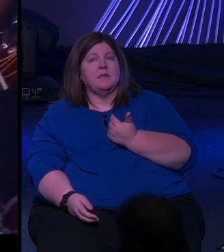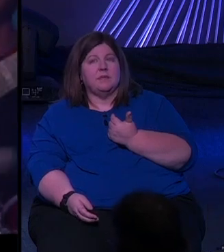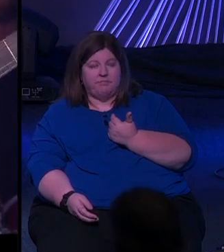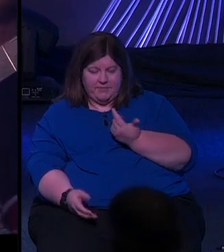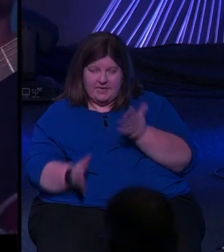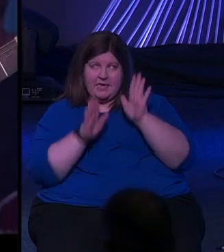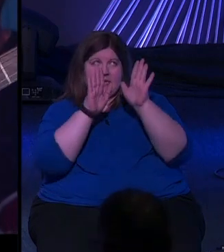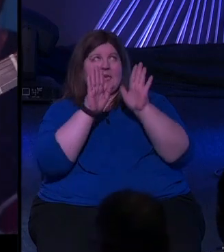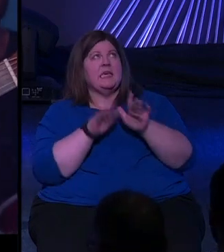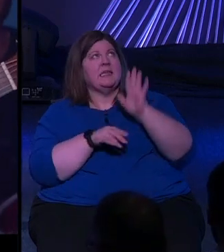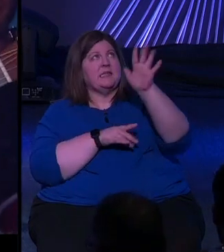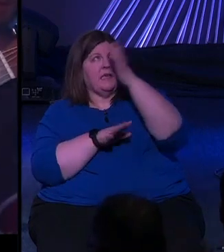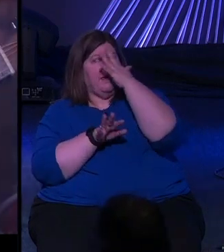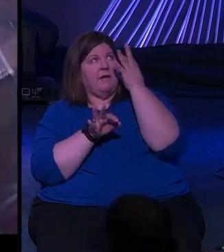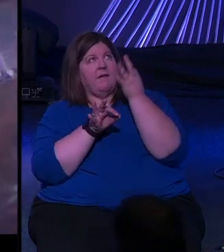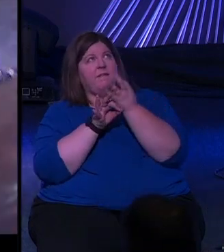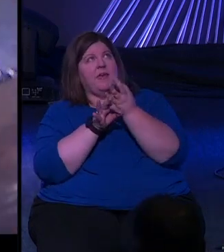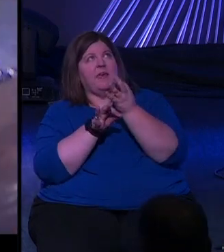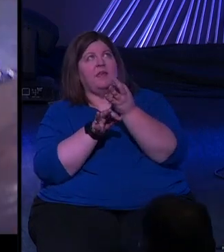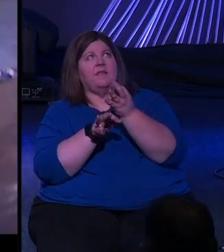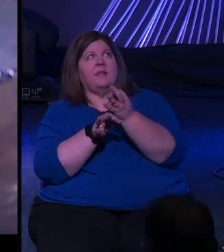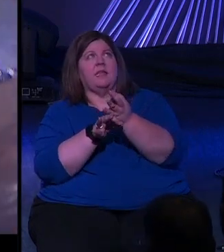Sing, great is thy